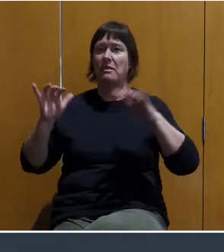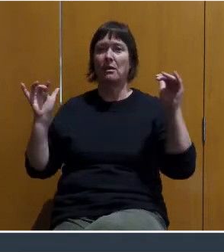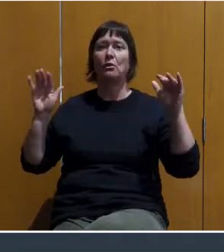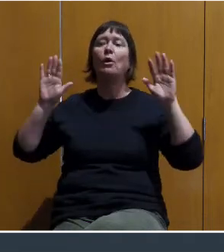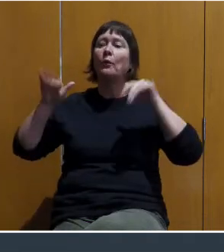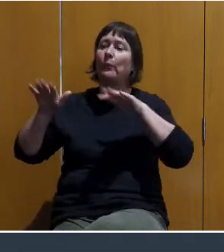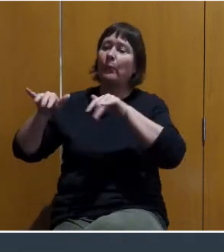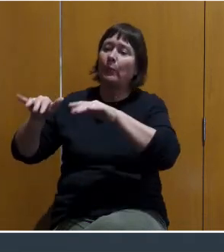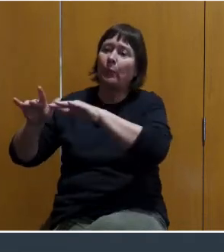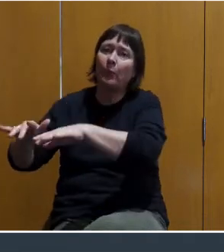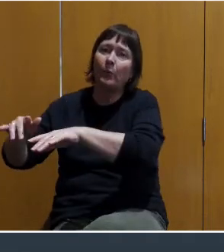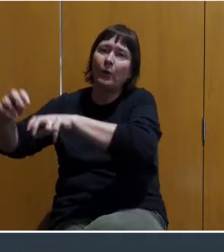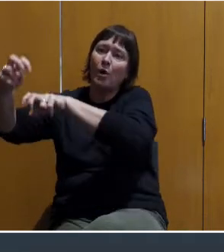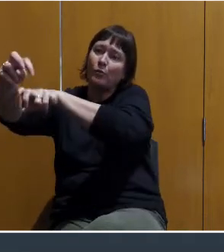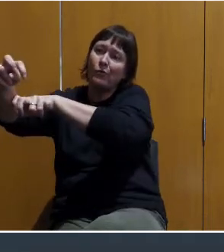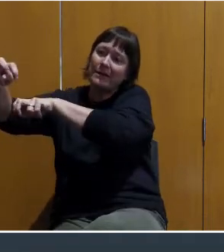year round.